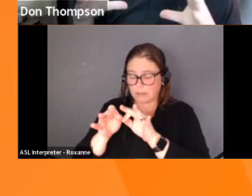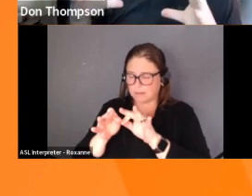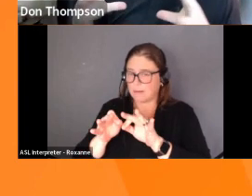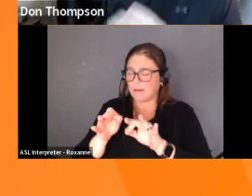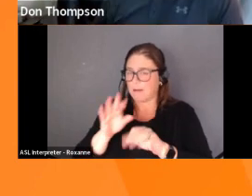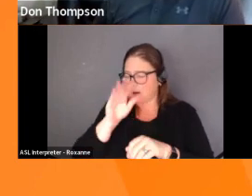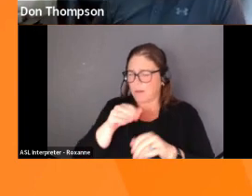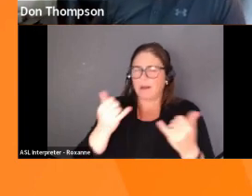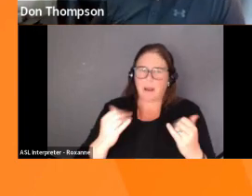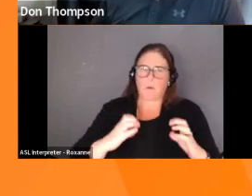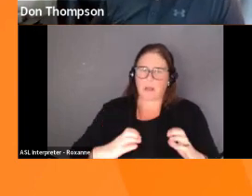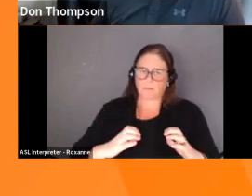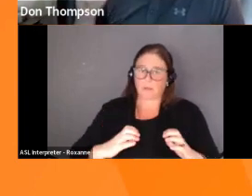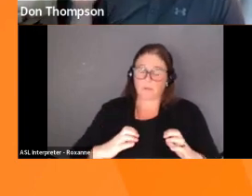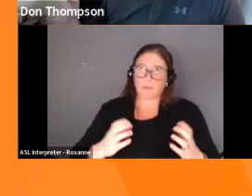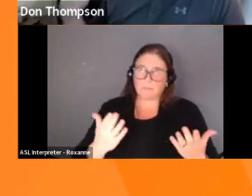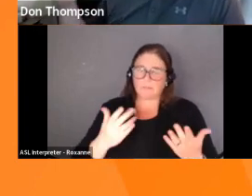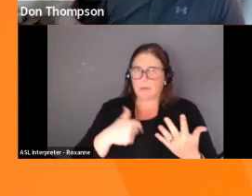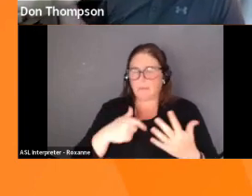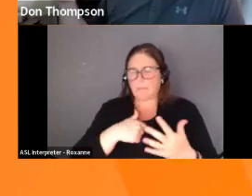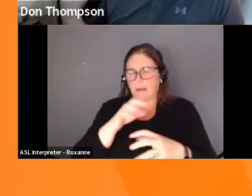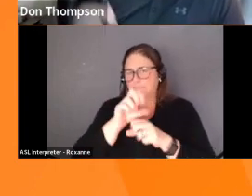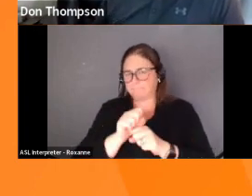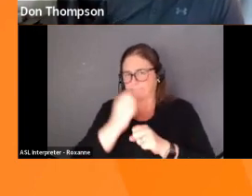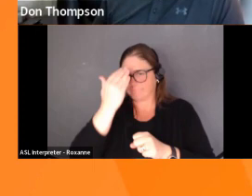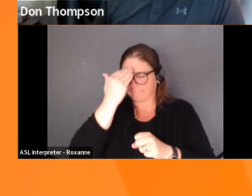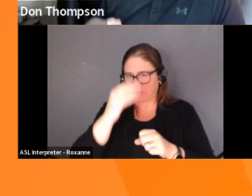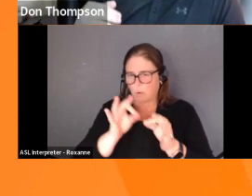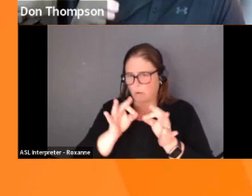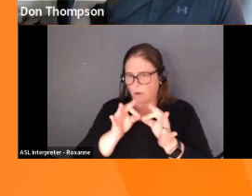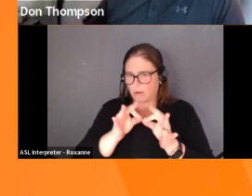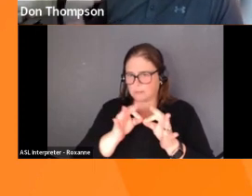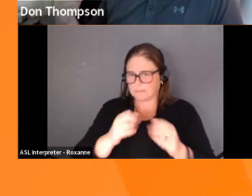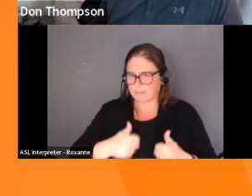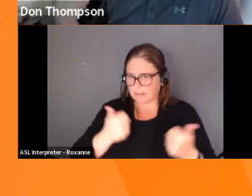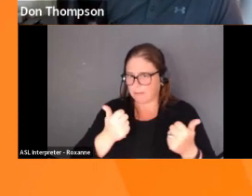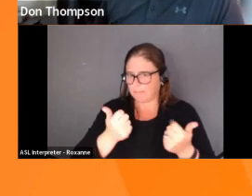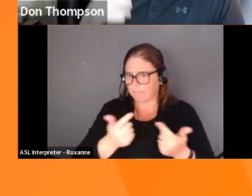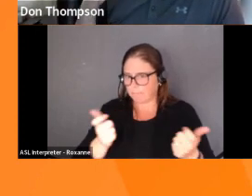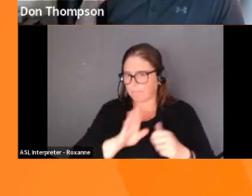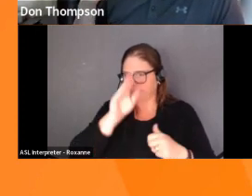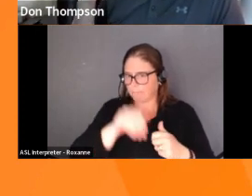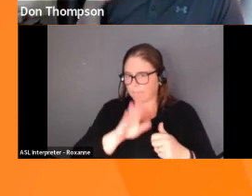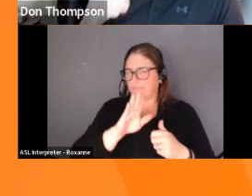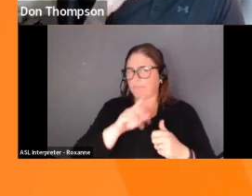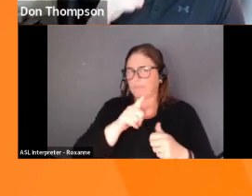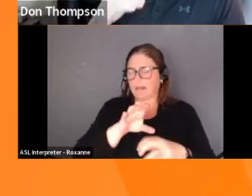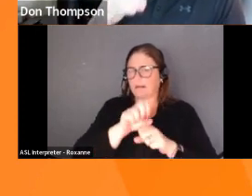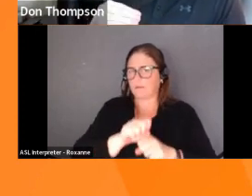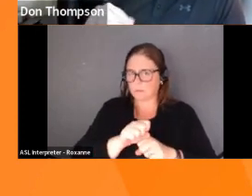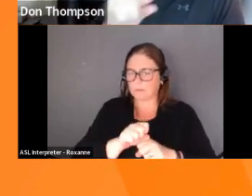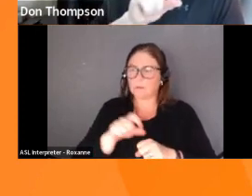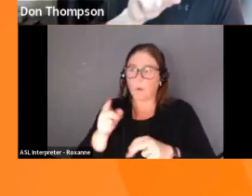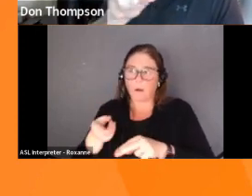used to inflation right now. And so adding a couple dollars here and there has been okay. But we have to make